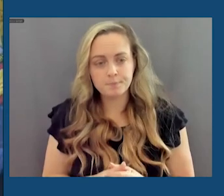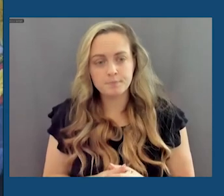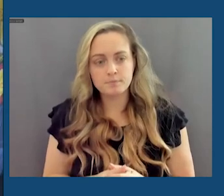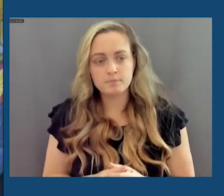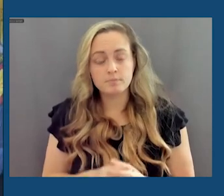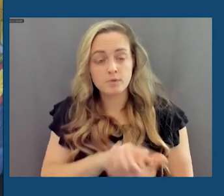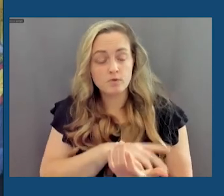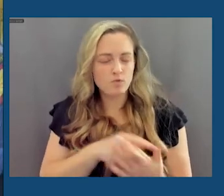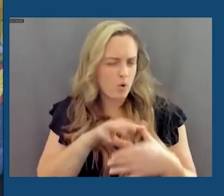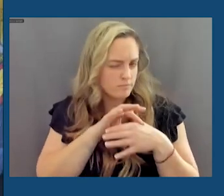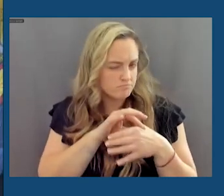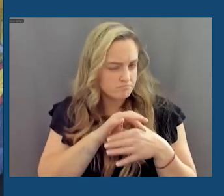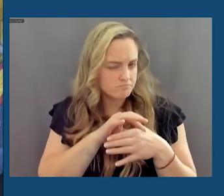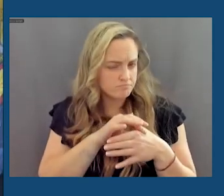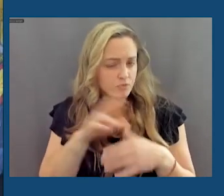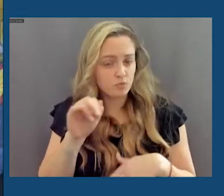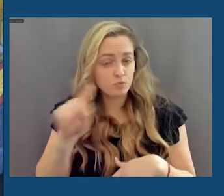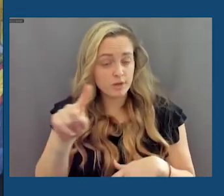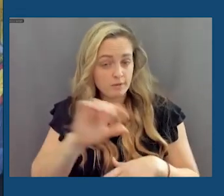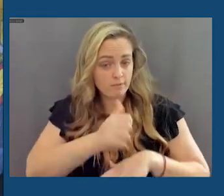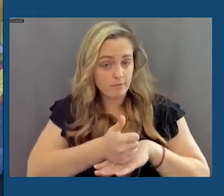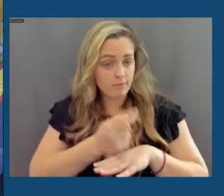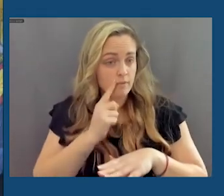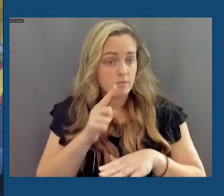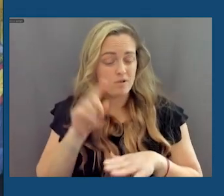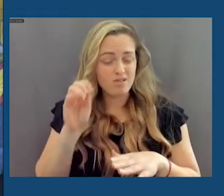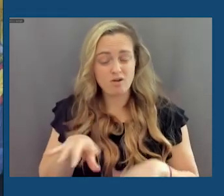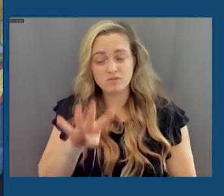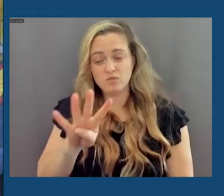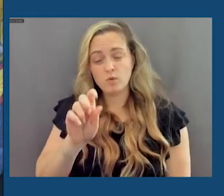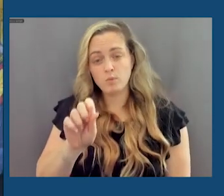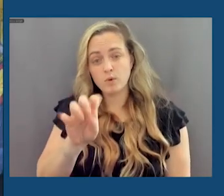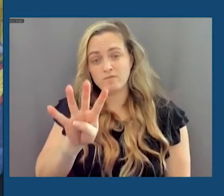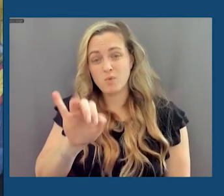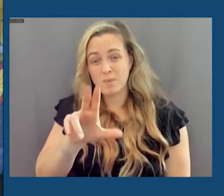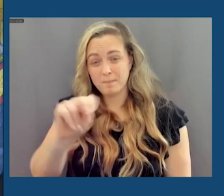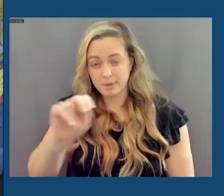context, retail establishments in New York lost $4.4 billion